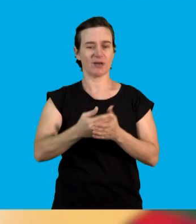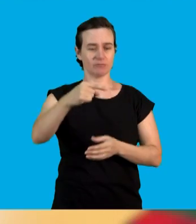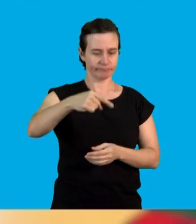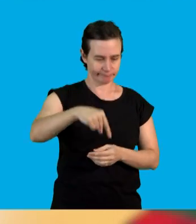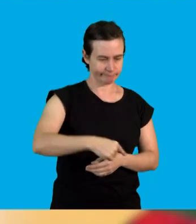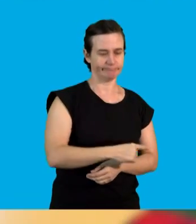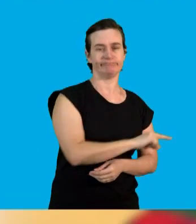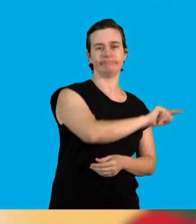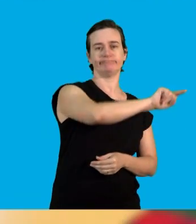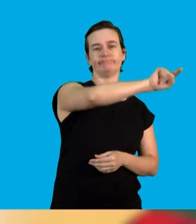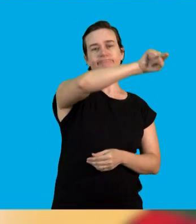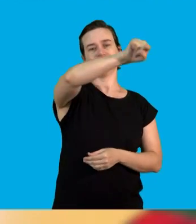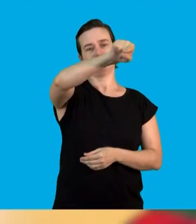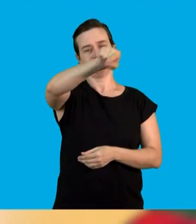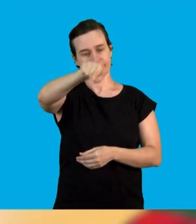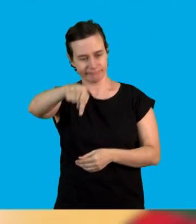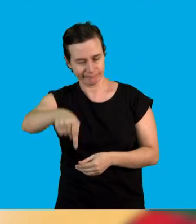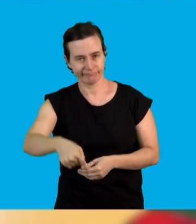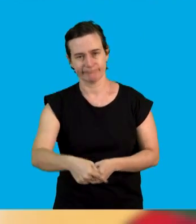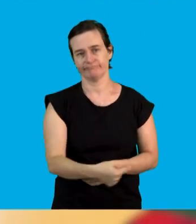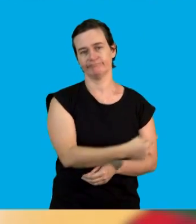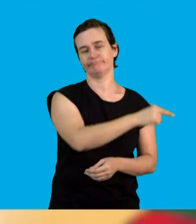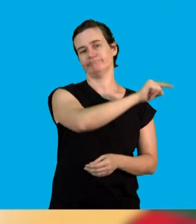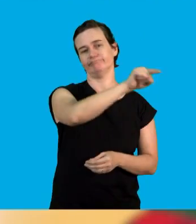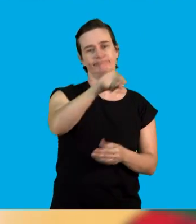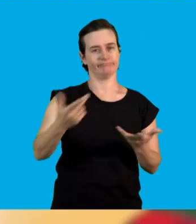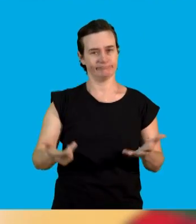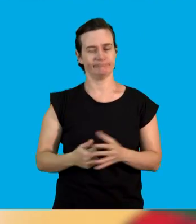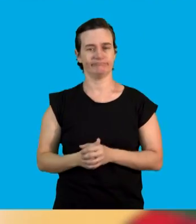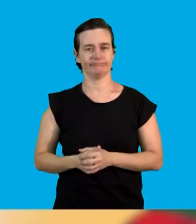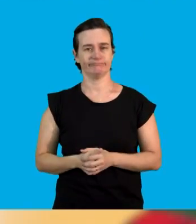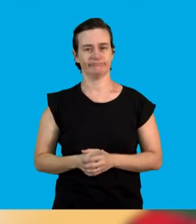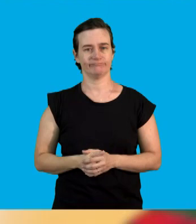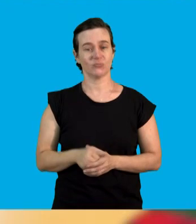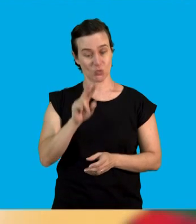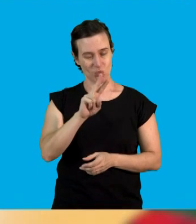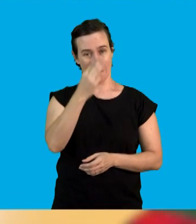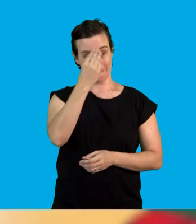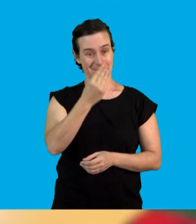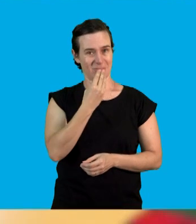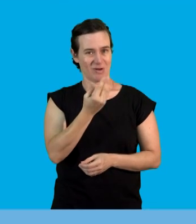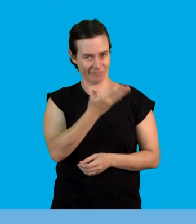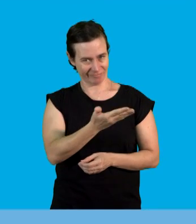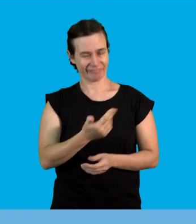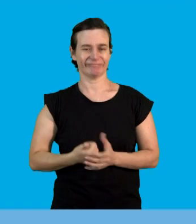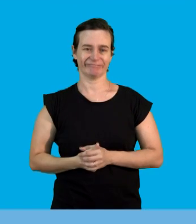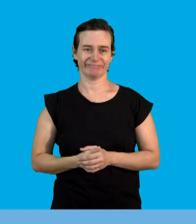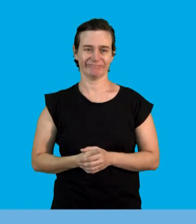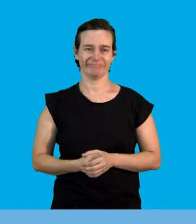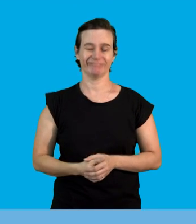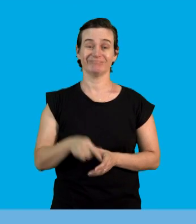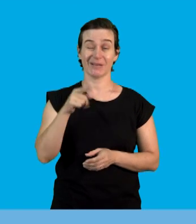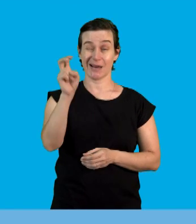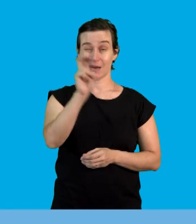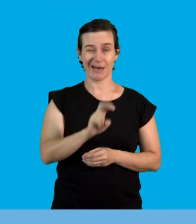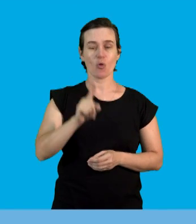from one terminal through the wires, passing the resistors, and then back to the terminal. As we can see on this diagram here, the current